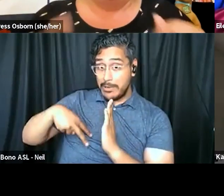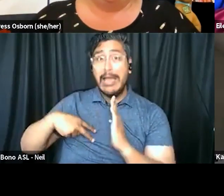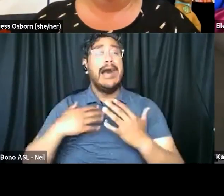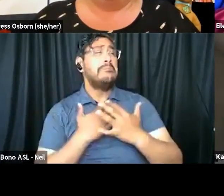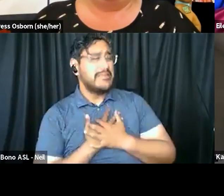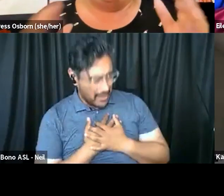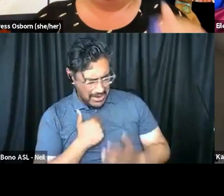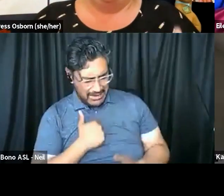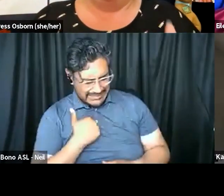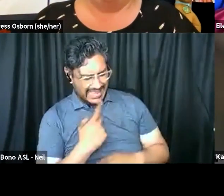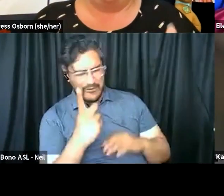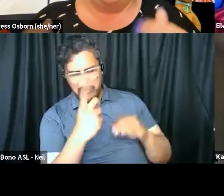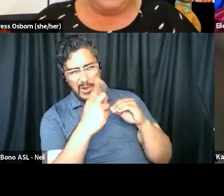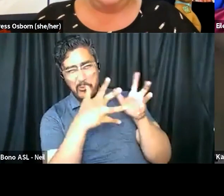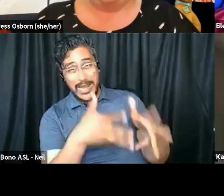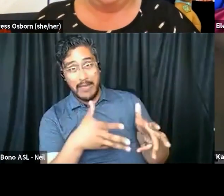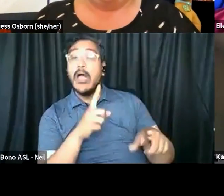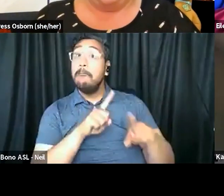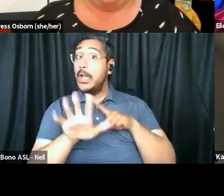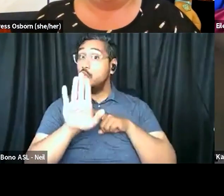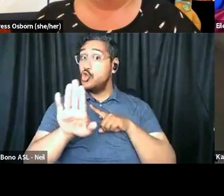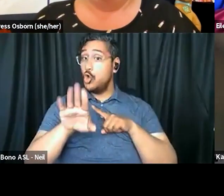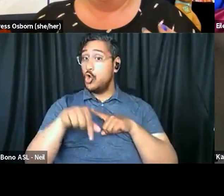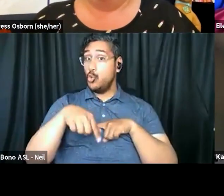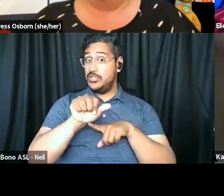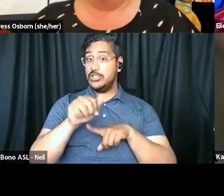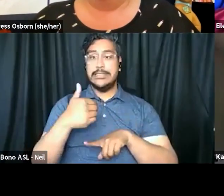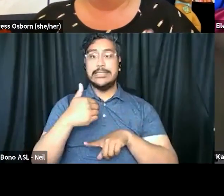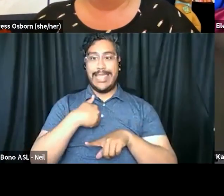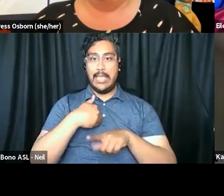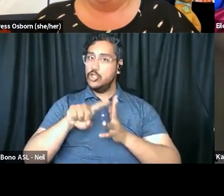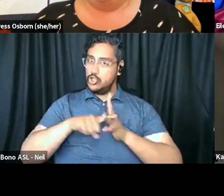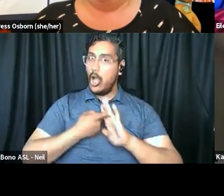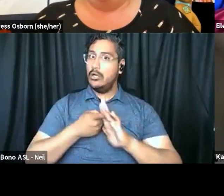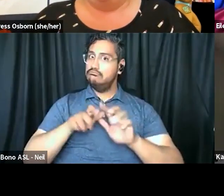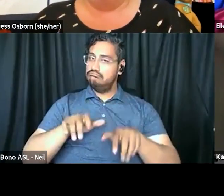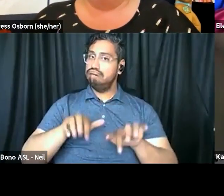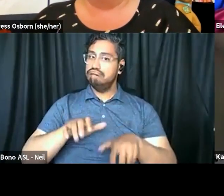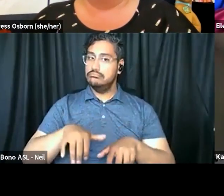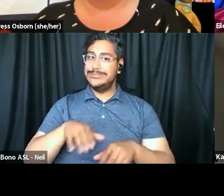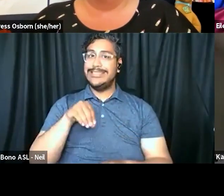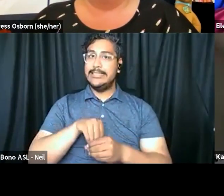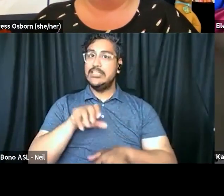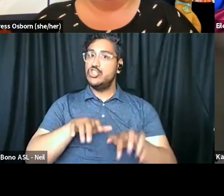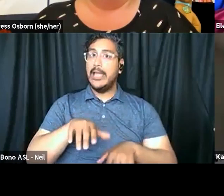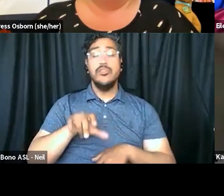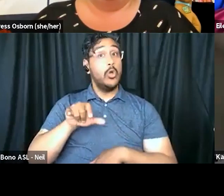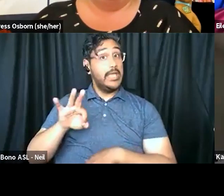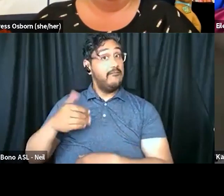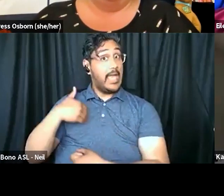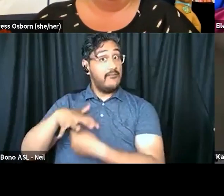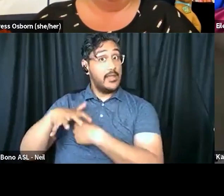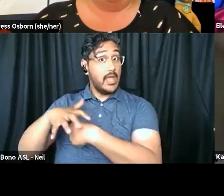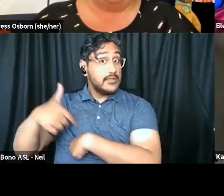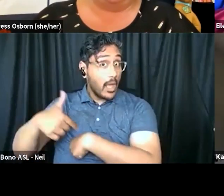go. But you can queue up your questions in the chat so that if we have enough time, we can get to a